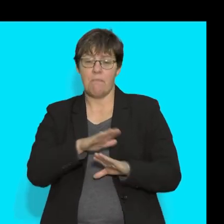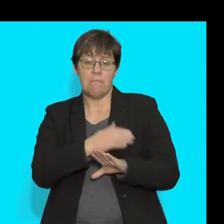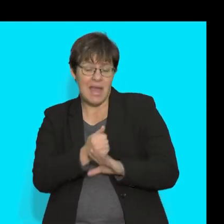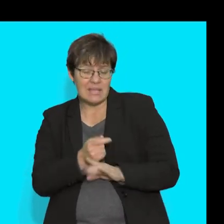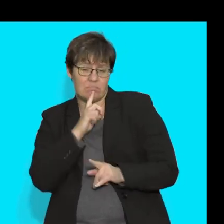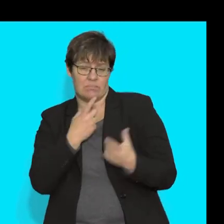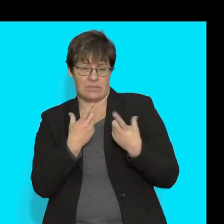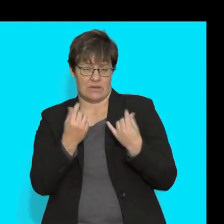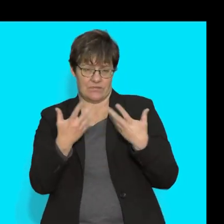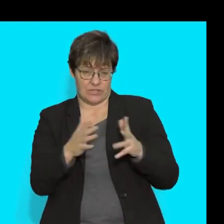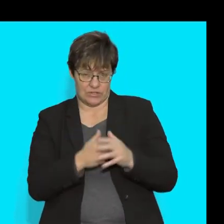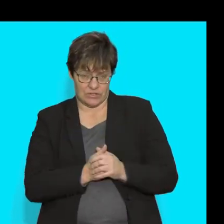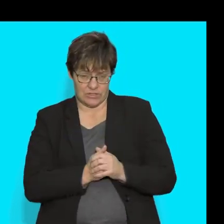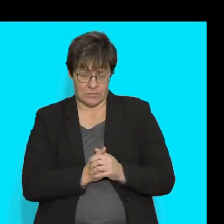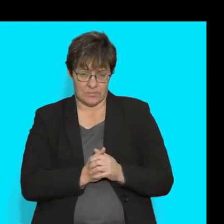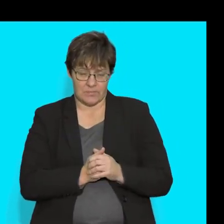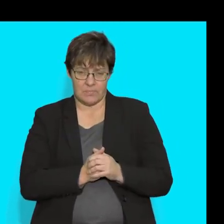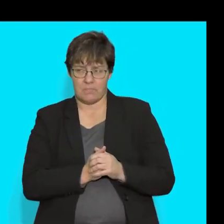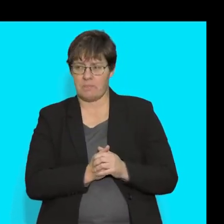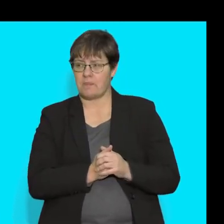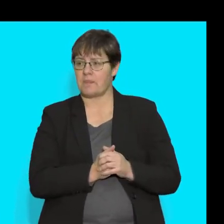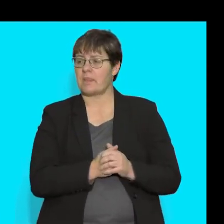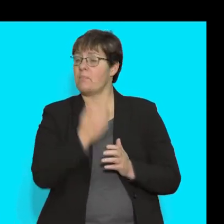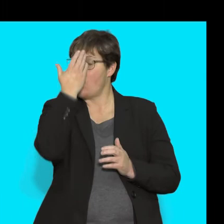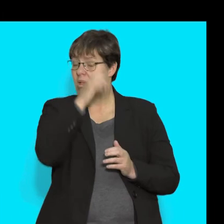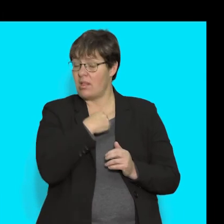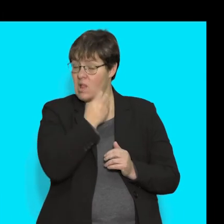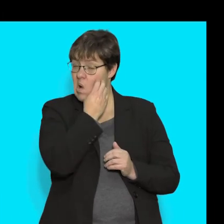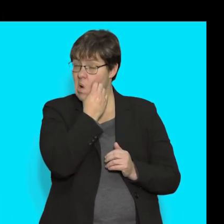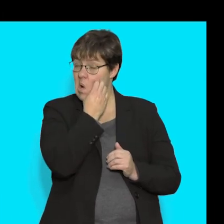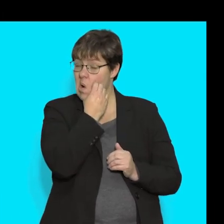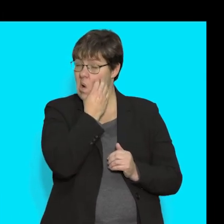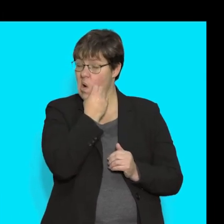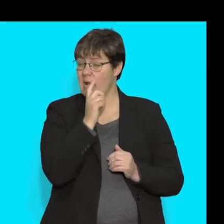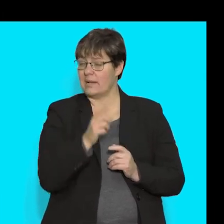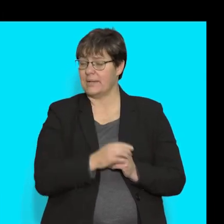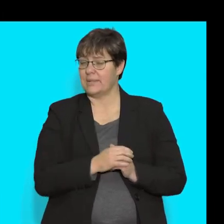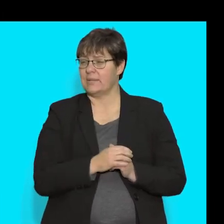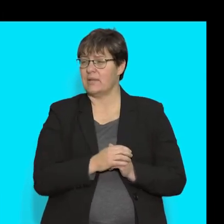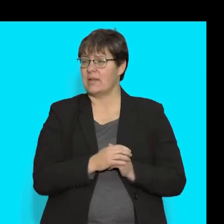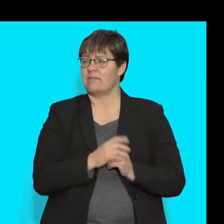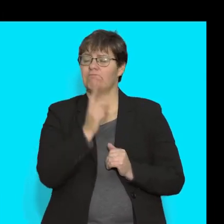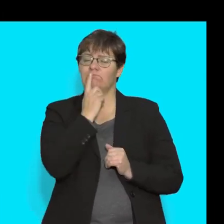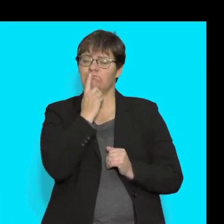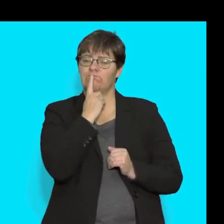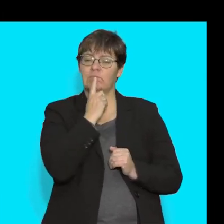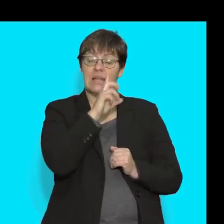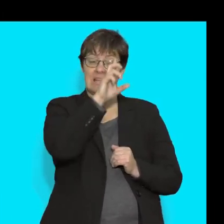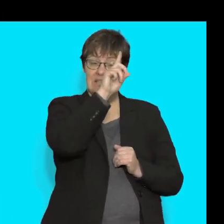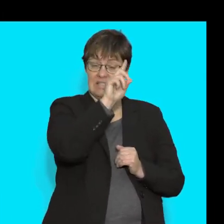on what I've just done now, right? So I know that the